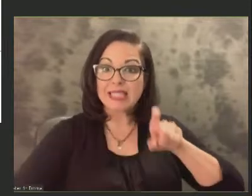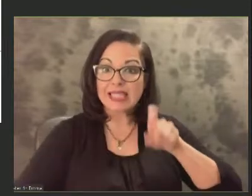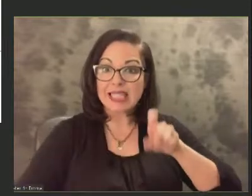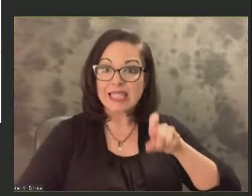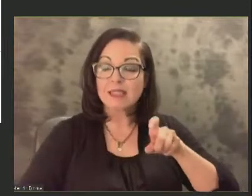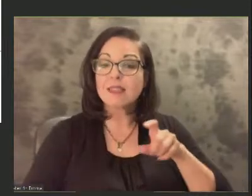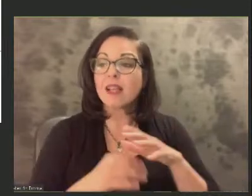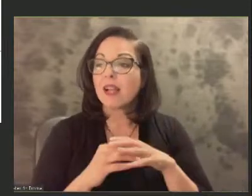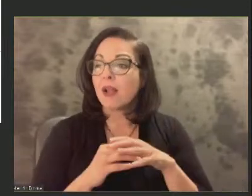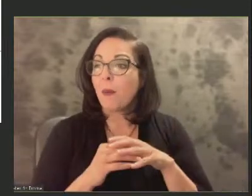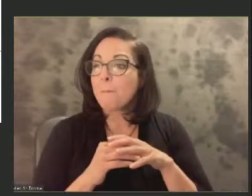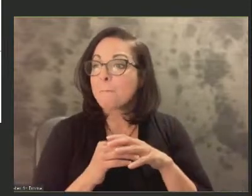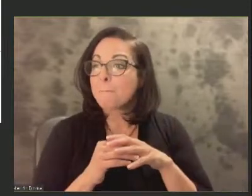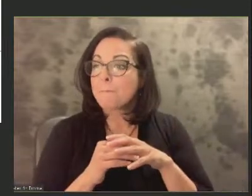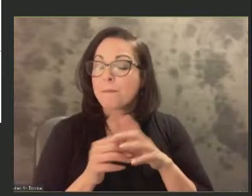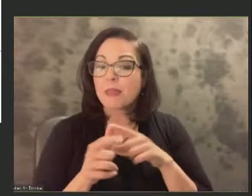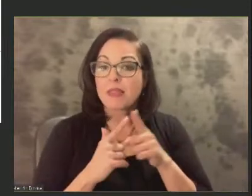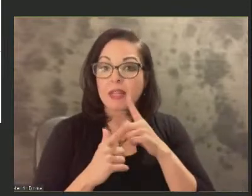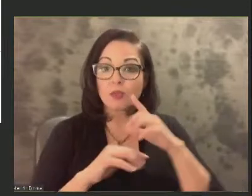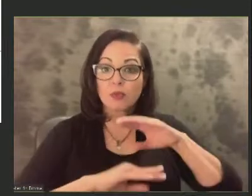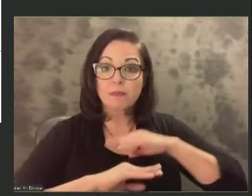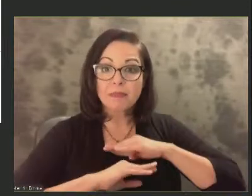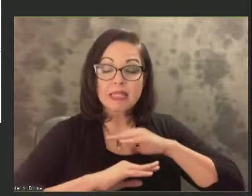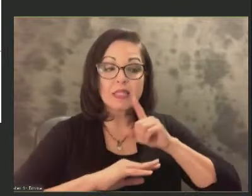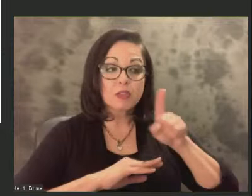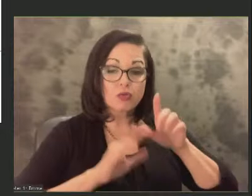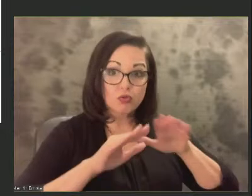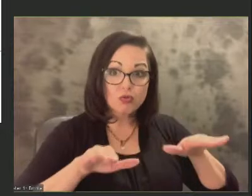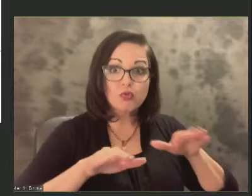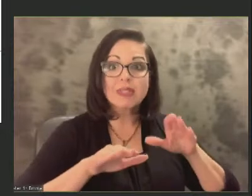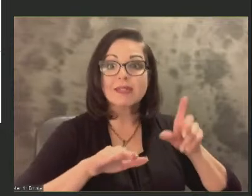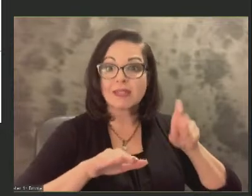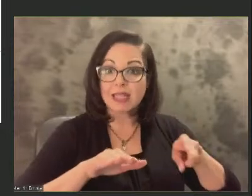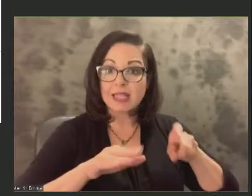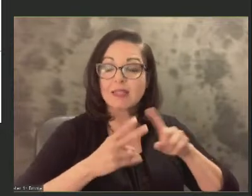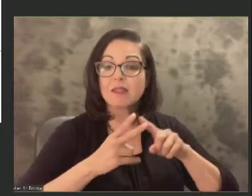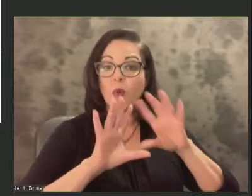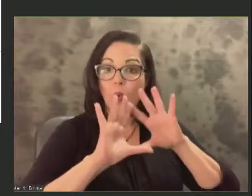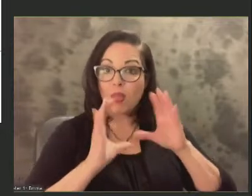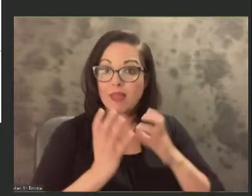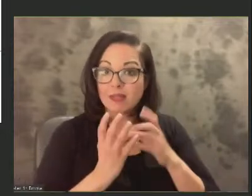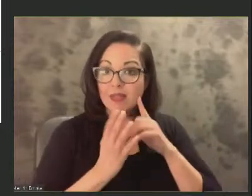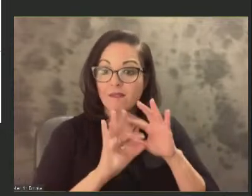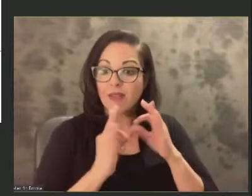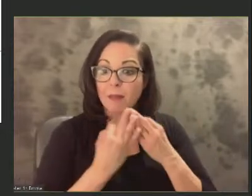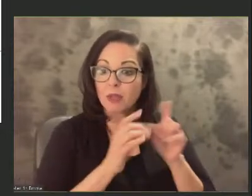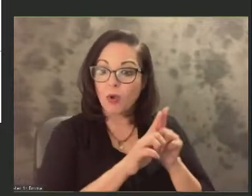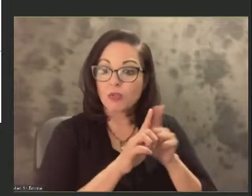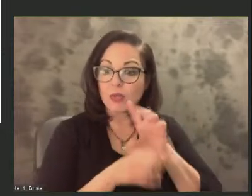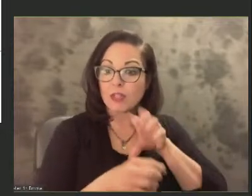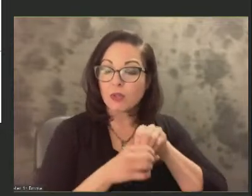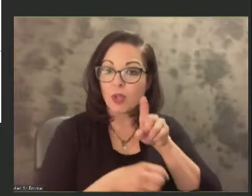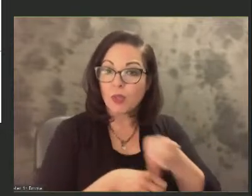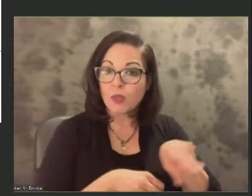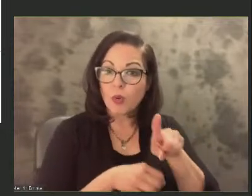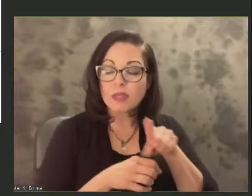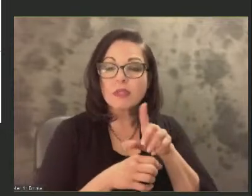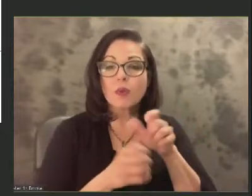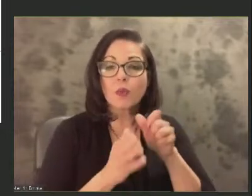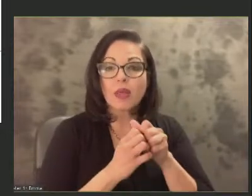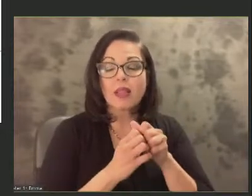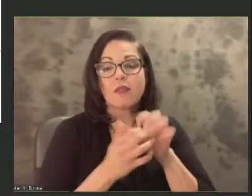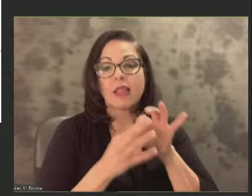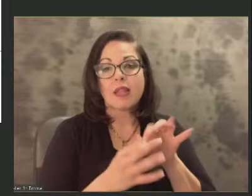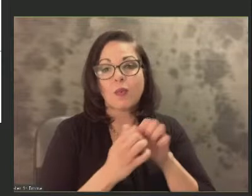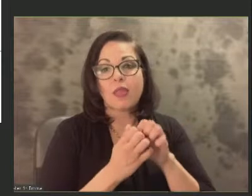schools' ability to meet children and families' holistic needs, including those related to COVID-19. These